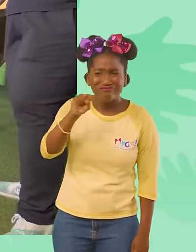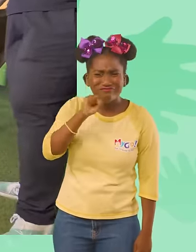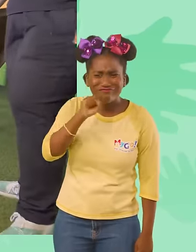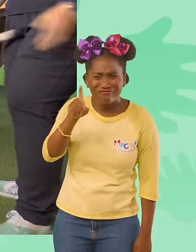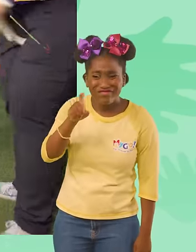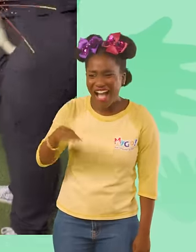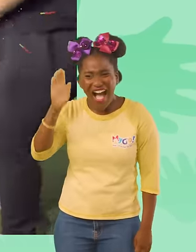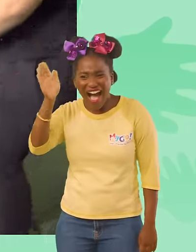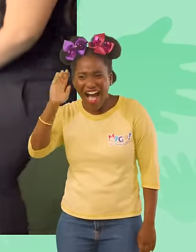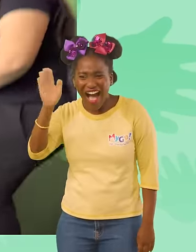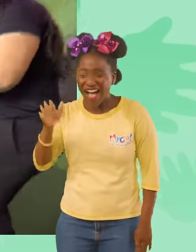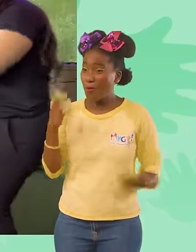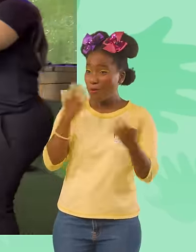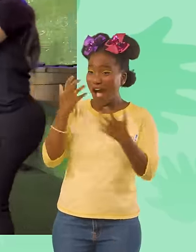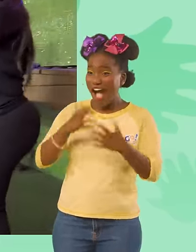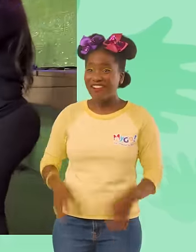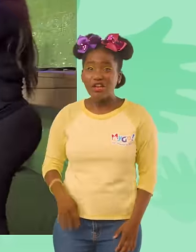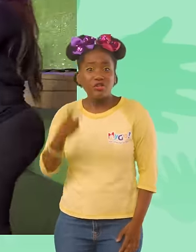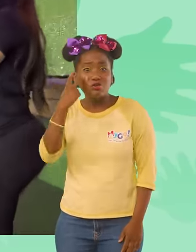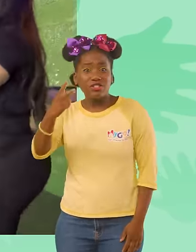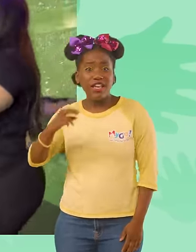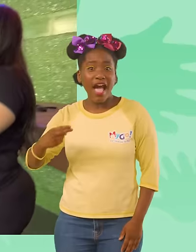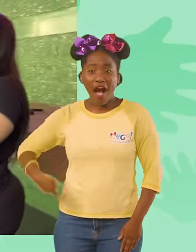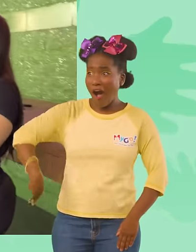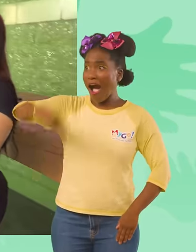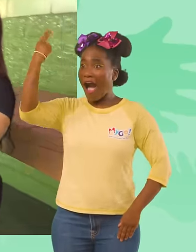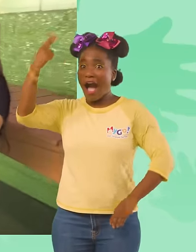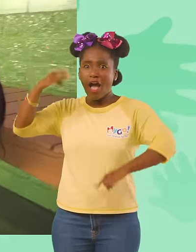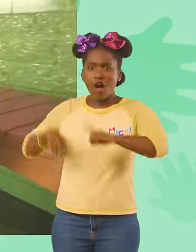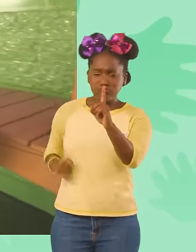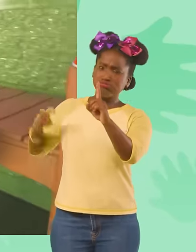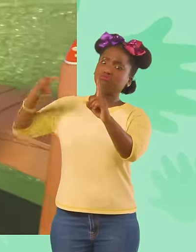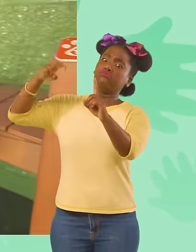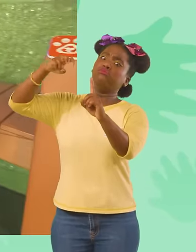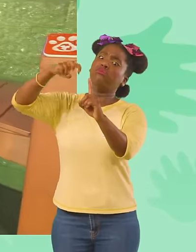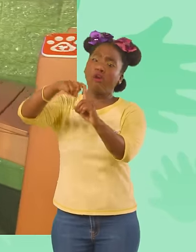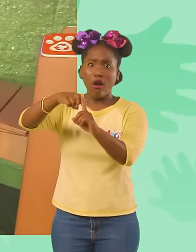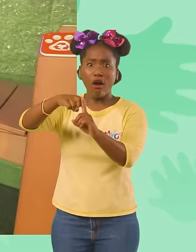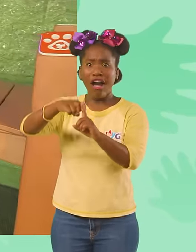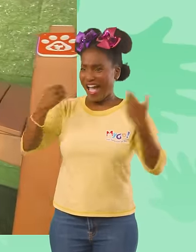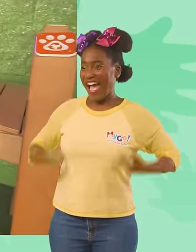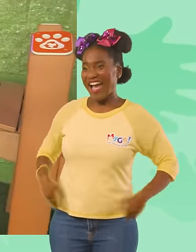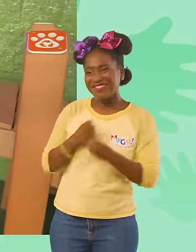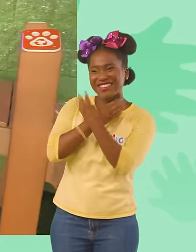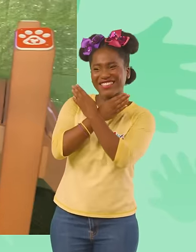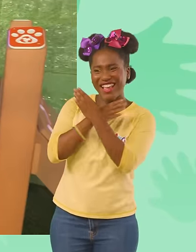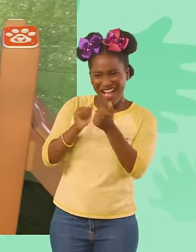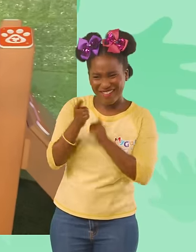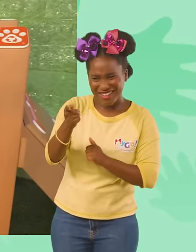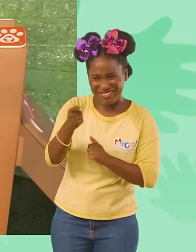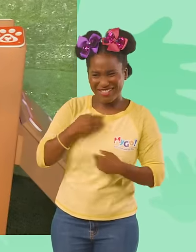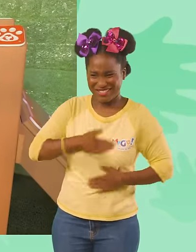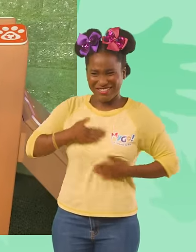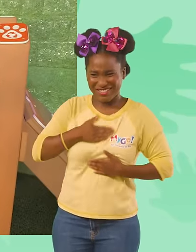Sadie? Hi, Sadie. Whoa, did you see how high Sadie jumped? Hey, Sadie, I'm Blippi. How are you? Are